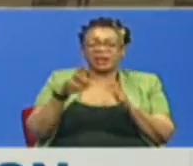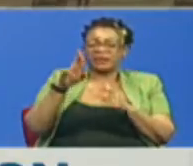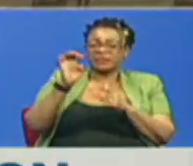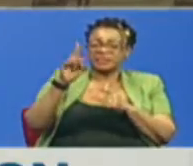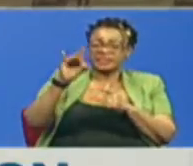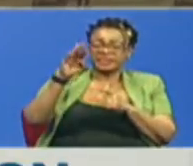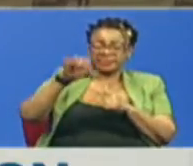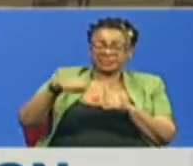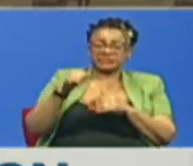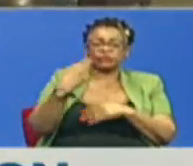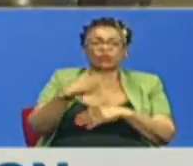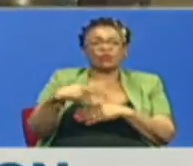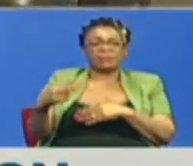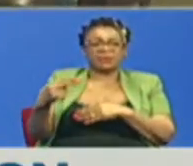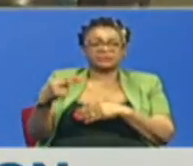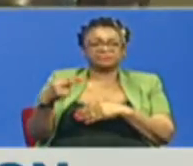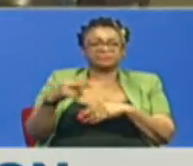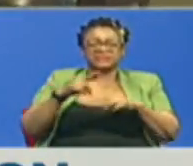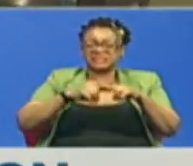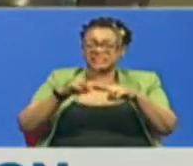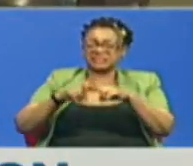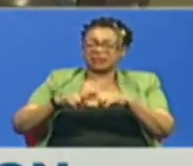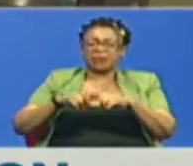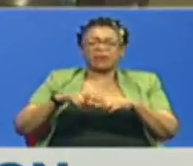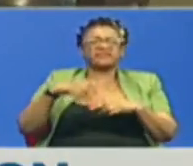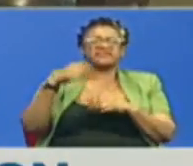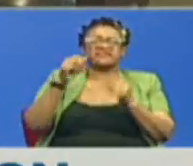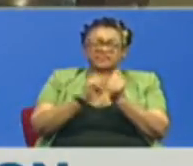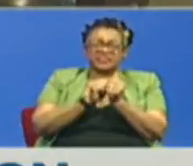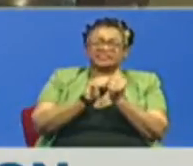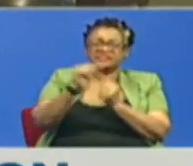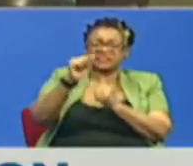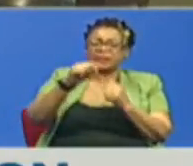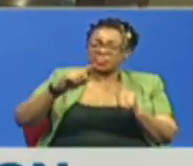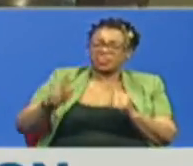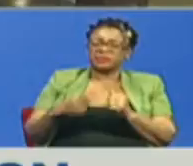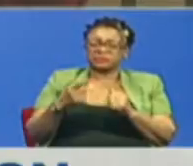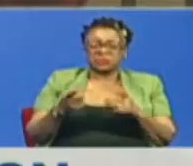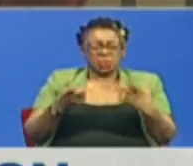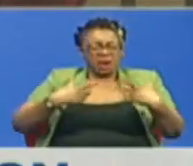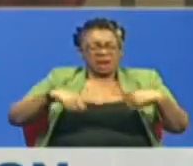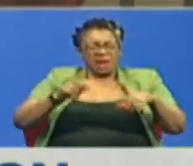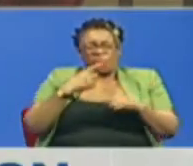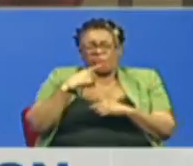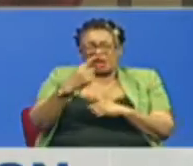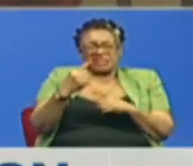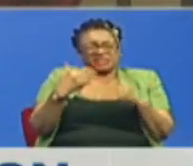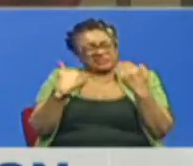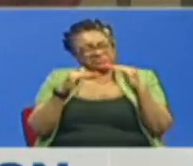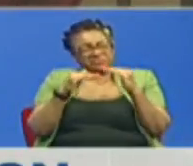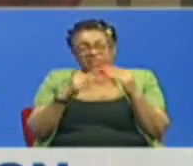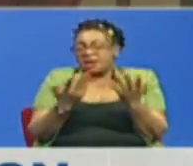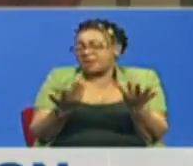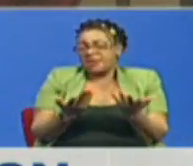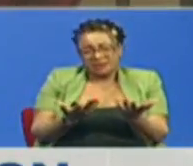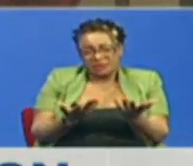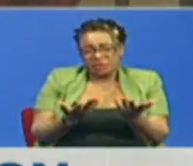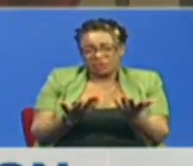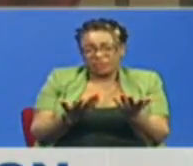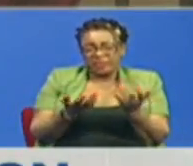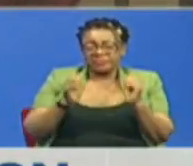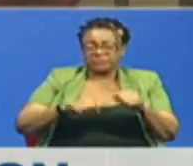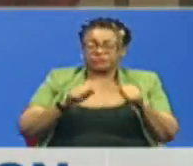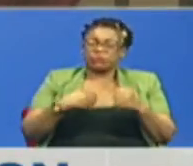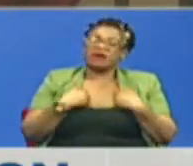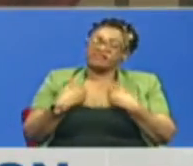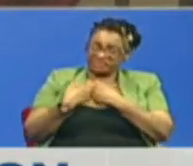in Huruma, the seating capacity is 15,000. Allowing strictly 100 congregants would present a myriad of challenges,